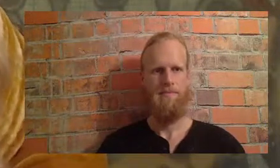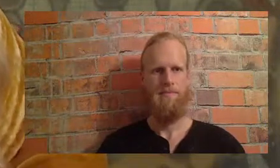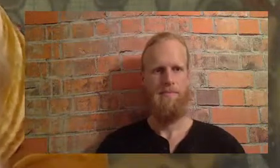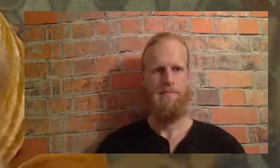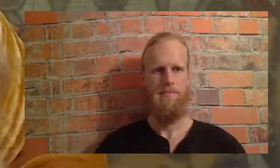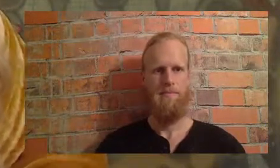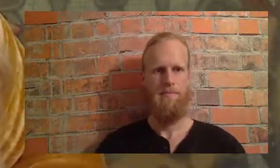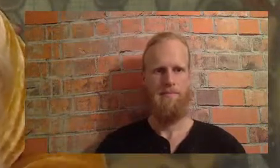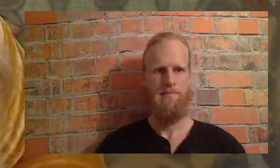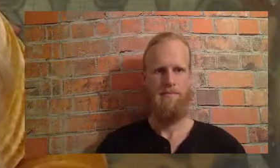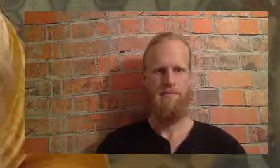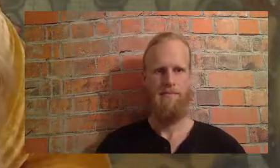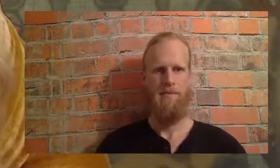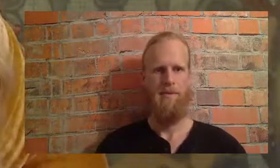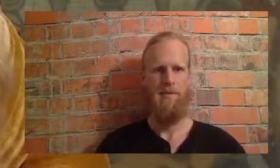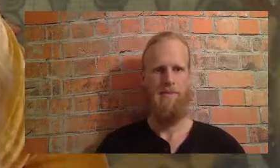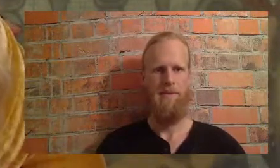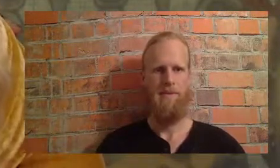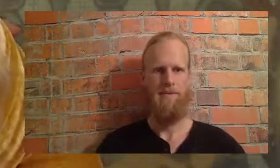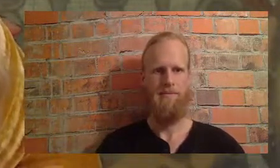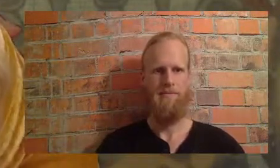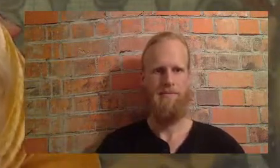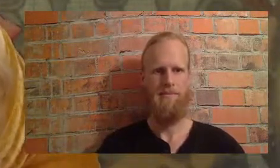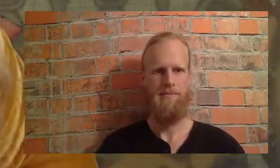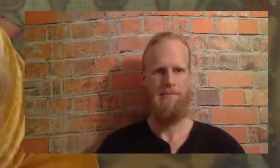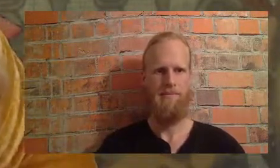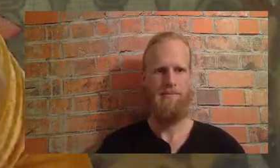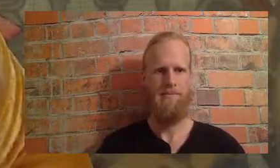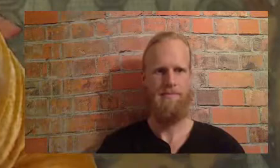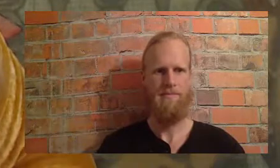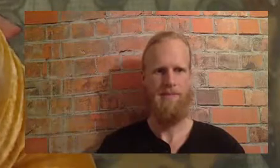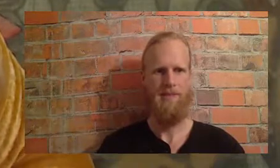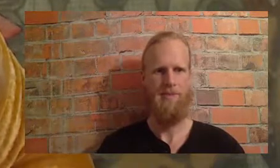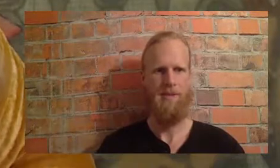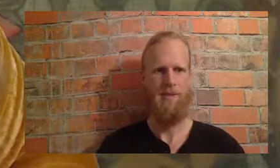Part of me has been ignoring this.